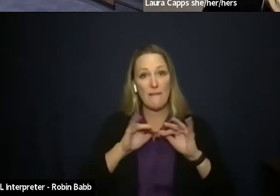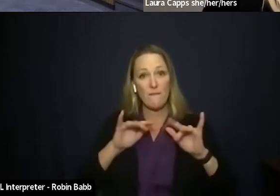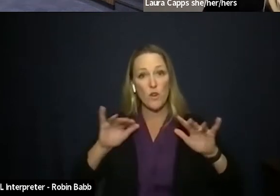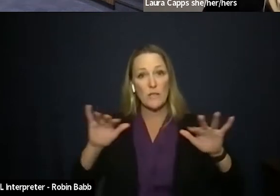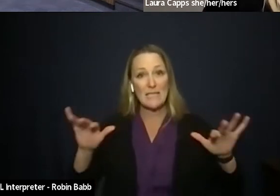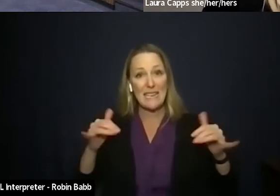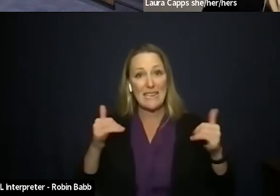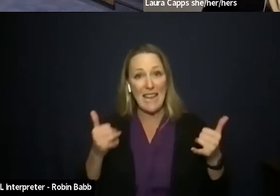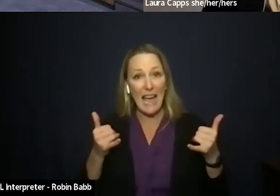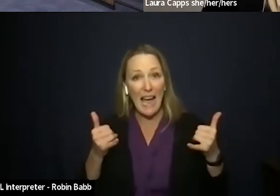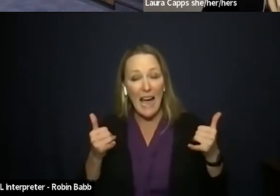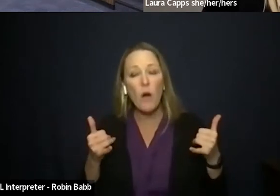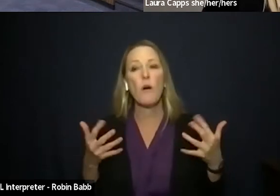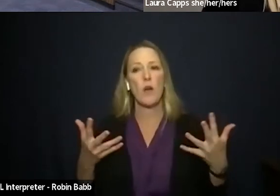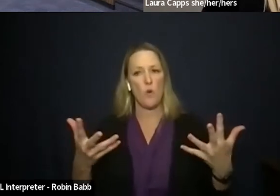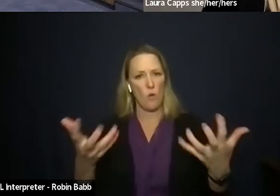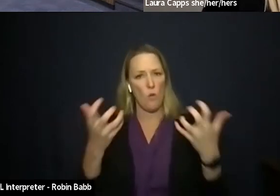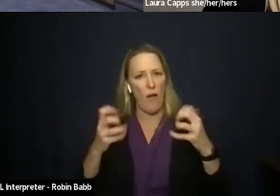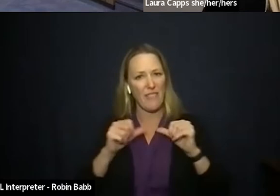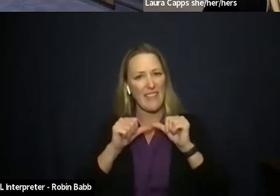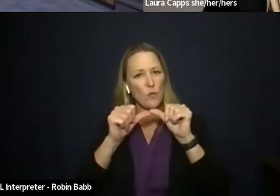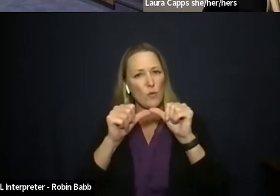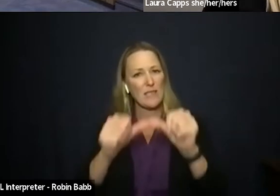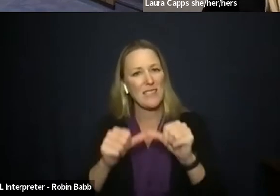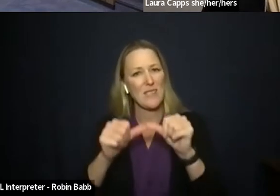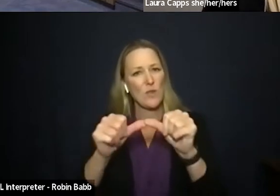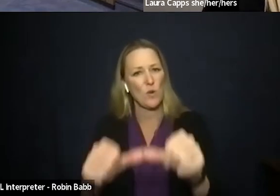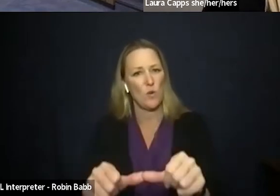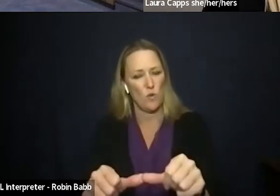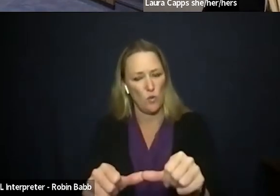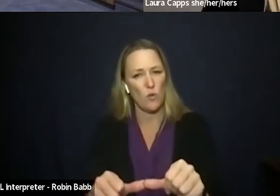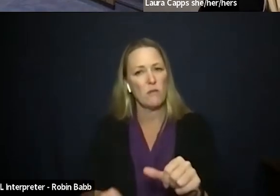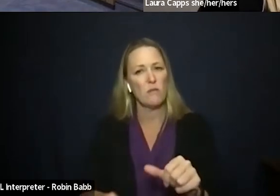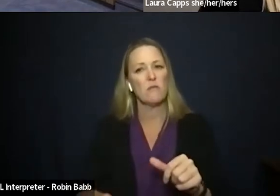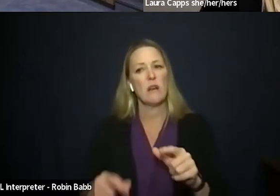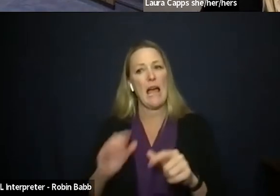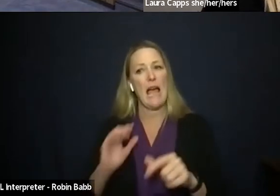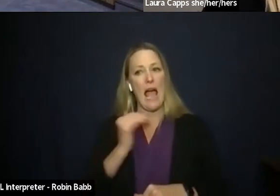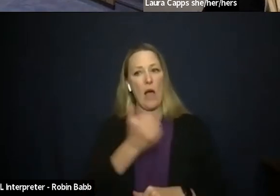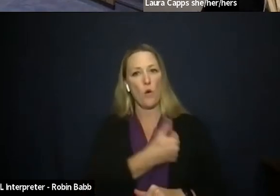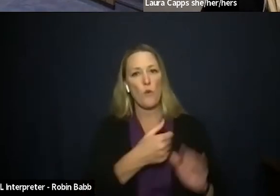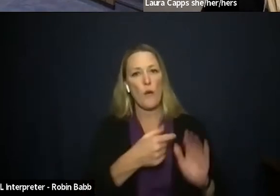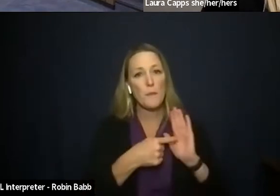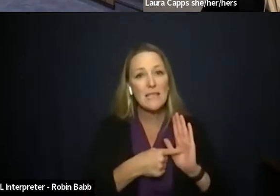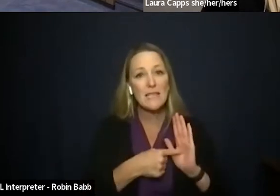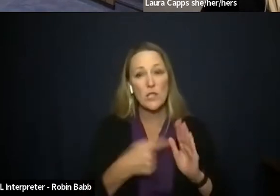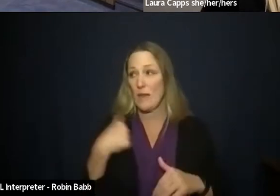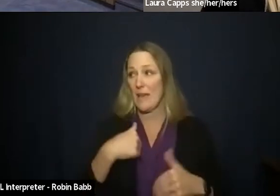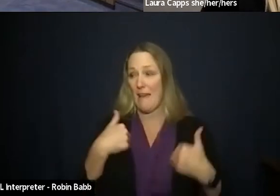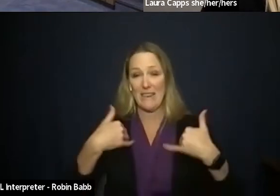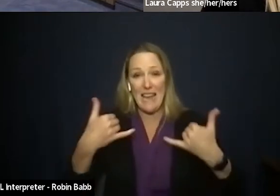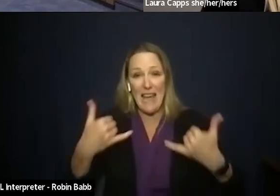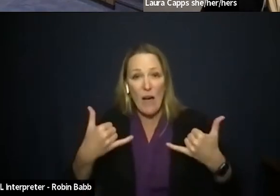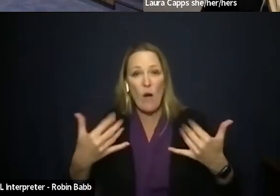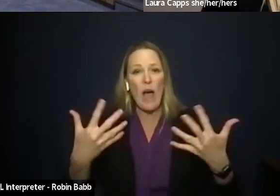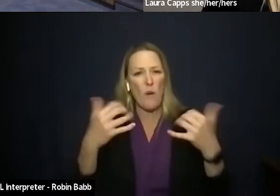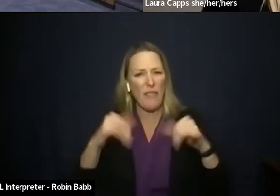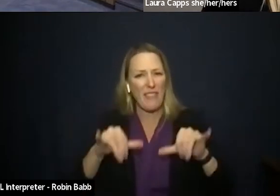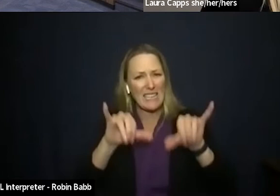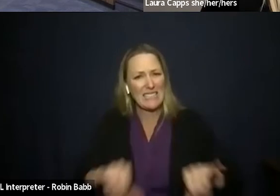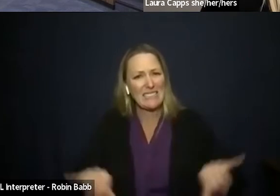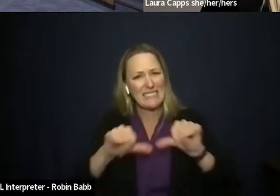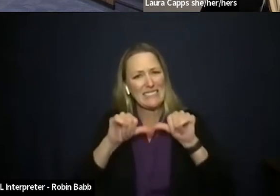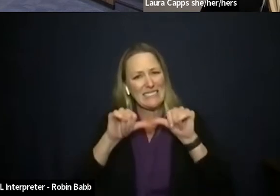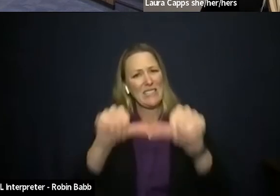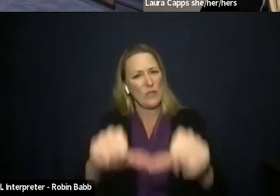can continue and the representation that we have in my opinion currently can continue and so with that in mind i certainly